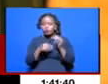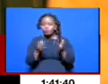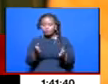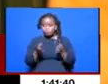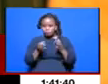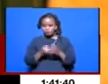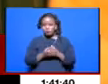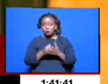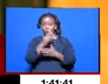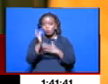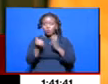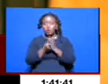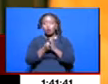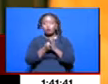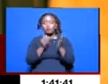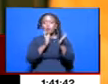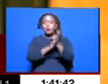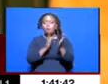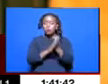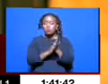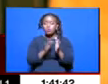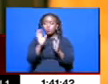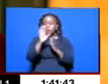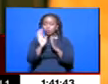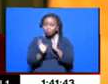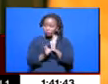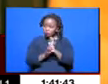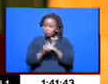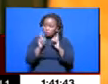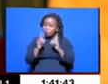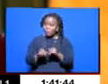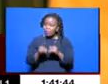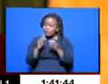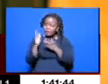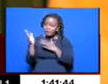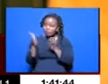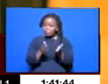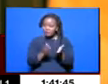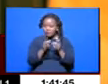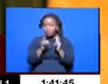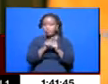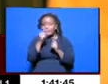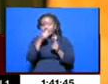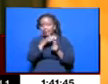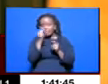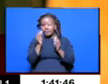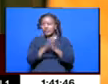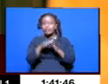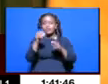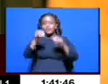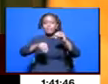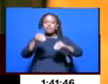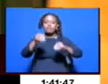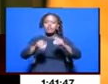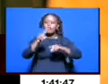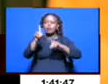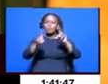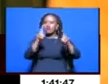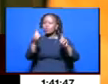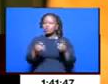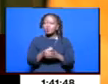specific proposed amendments to the Constitution should be submitted as separate and distinct referendum questions. I had no